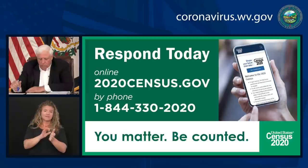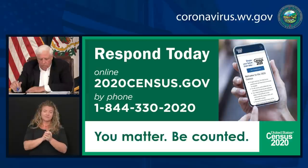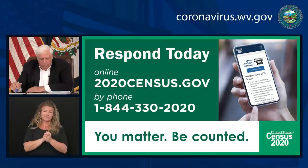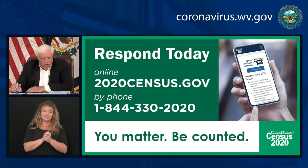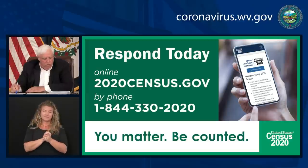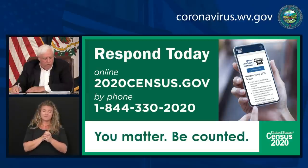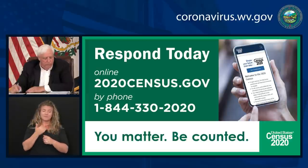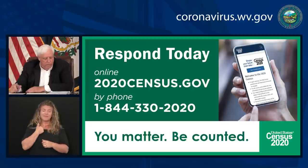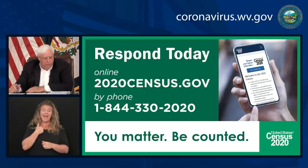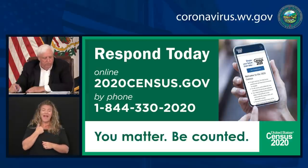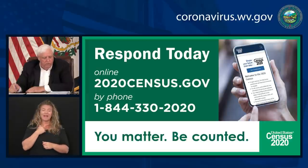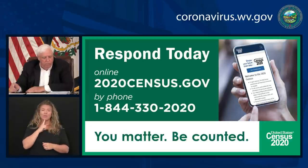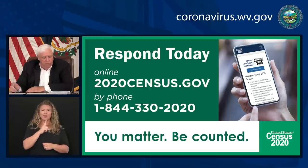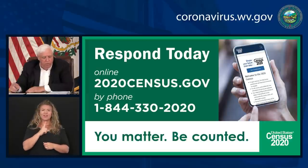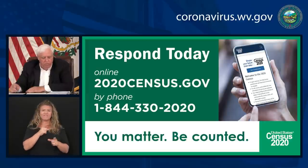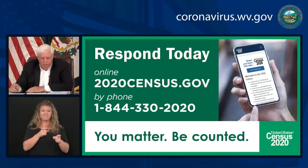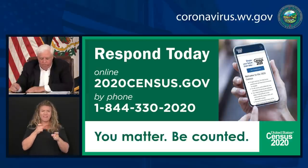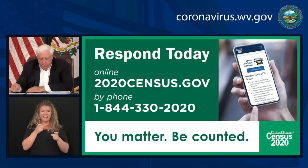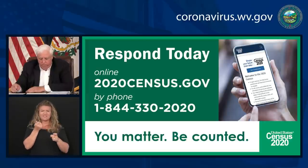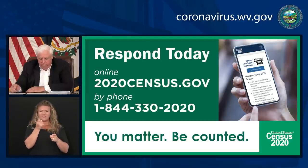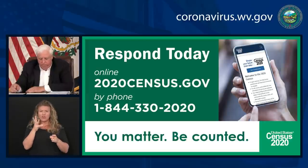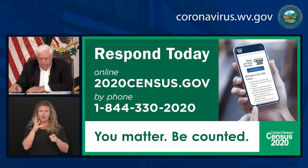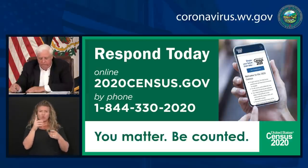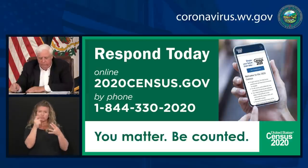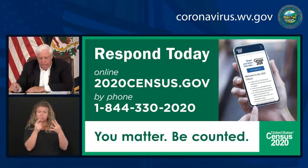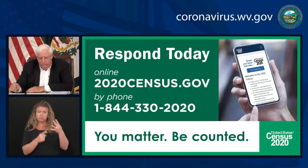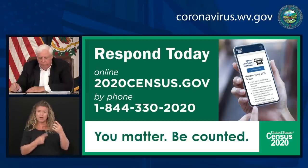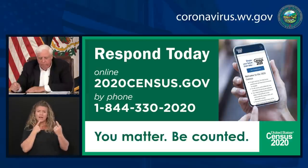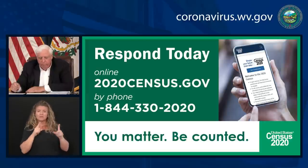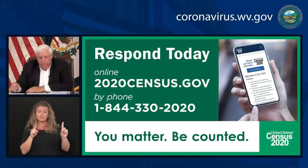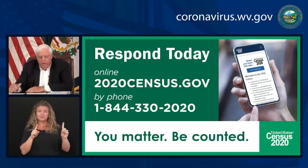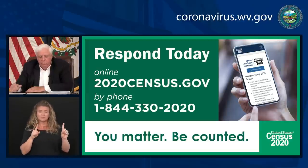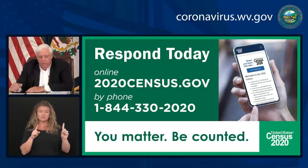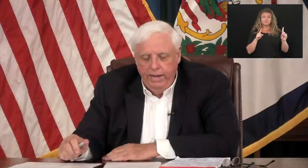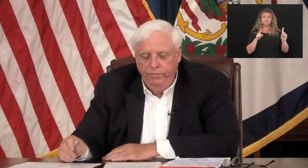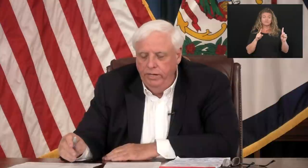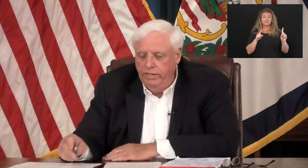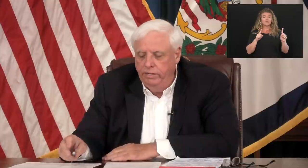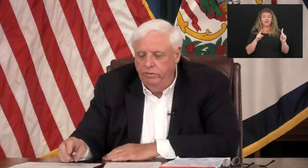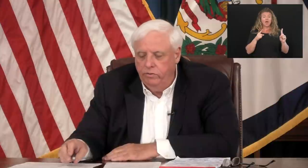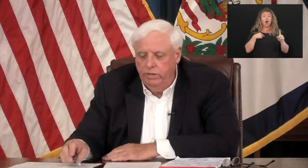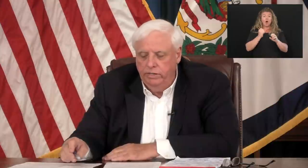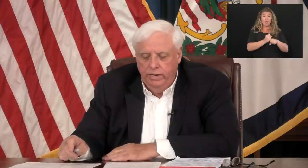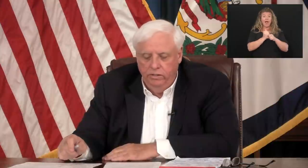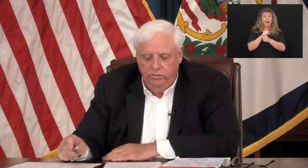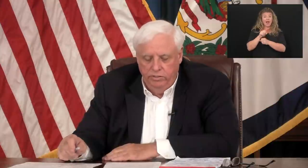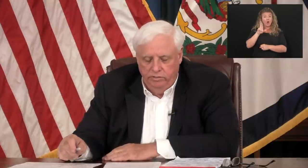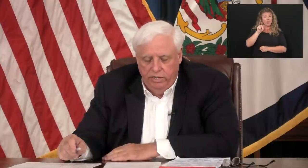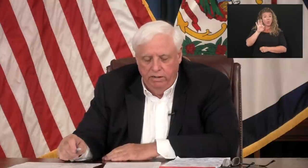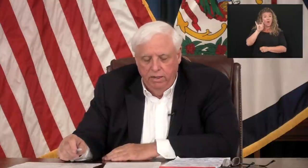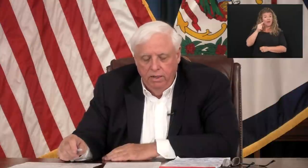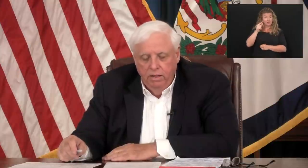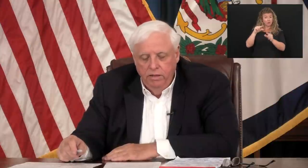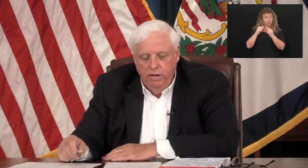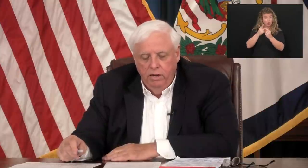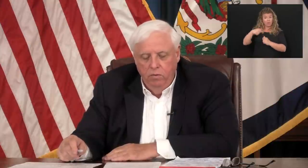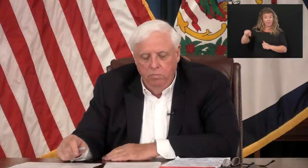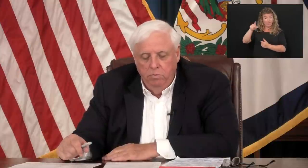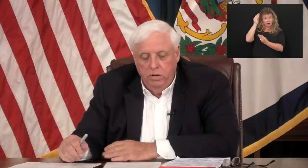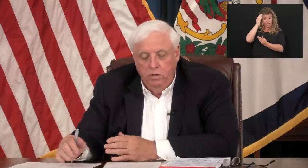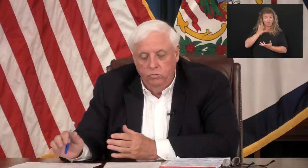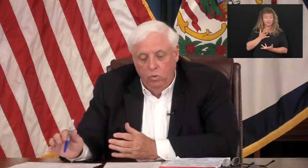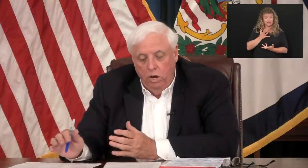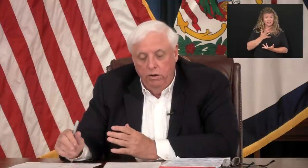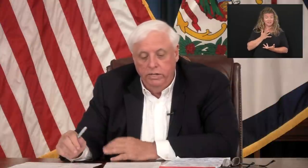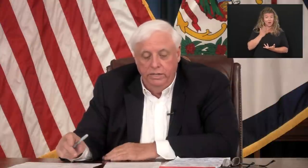a real quick other couple of announcements. Our rafting industry tells us that, you know,